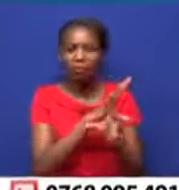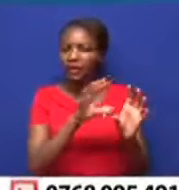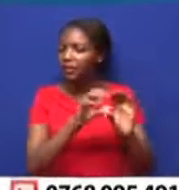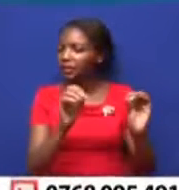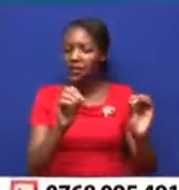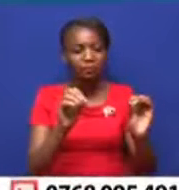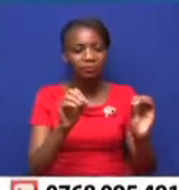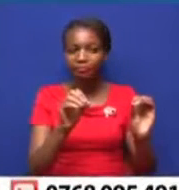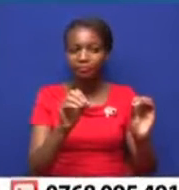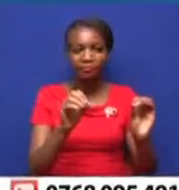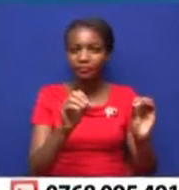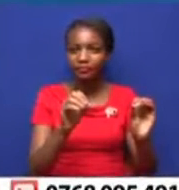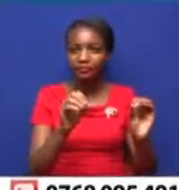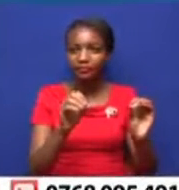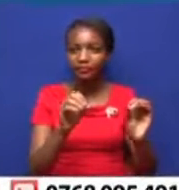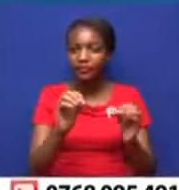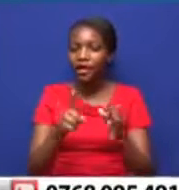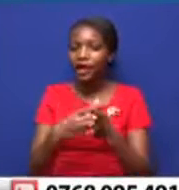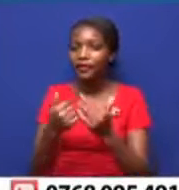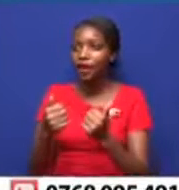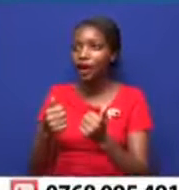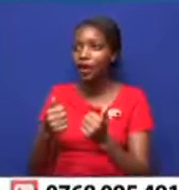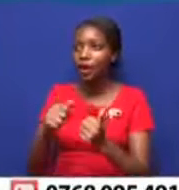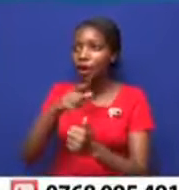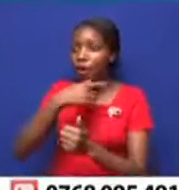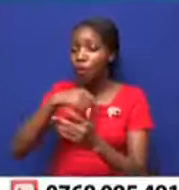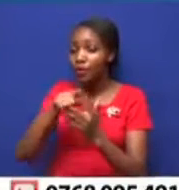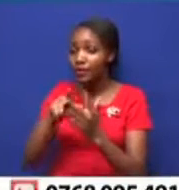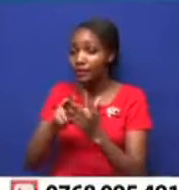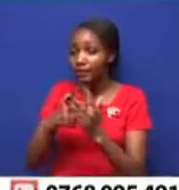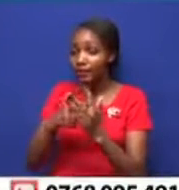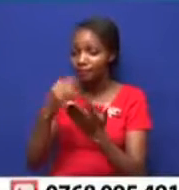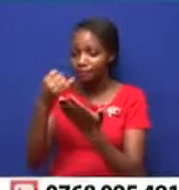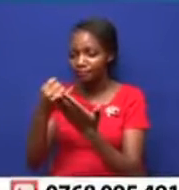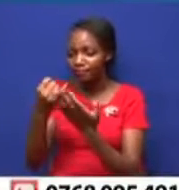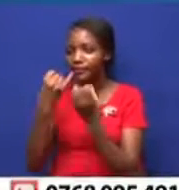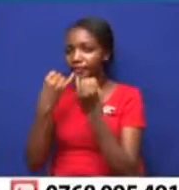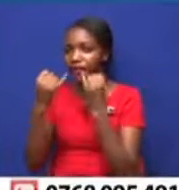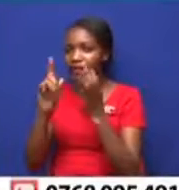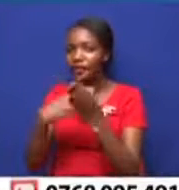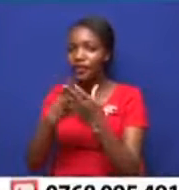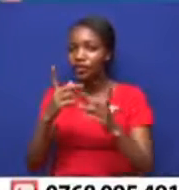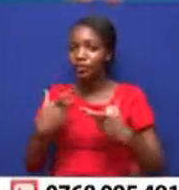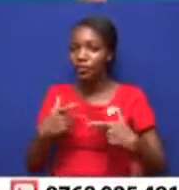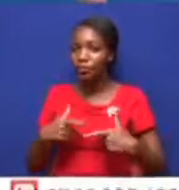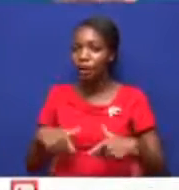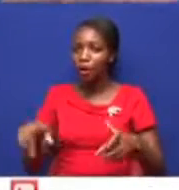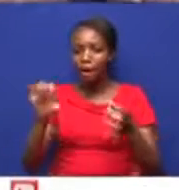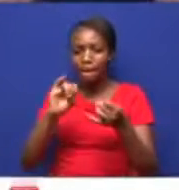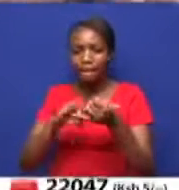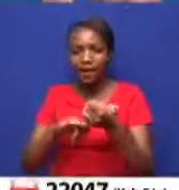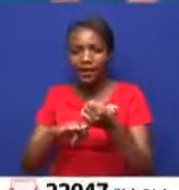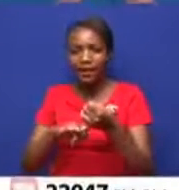We can't complain. Super. That's really good. So I want us to dive right in and, you know, let's talk about how long you guys have just been a couple together,